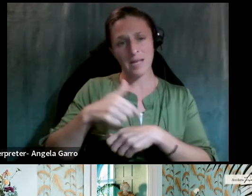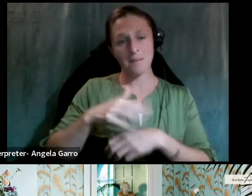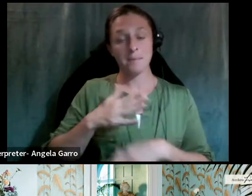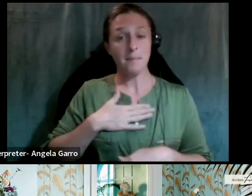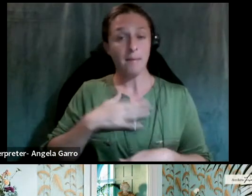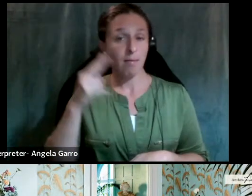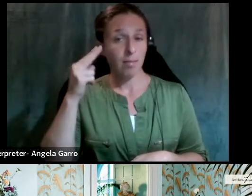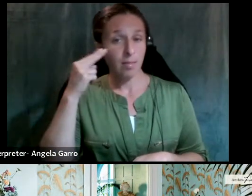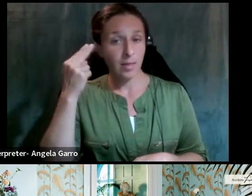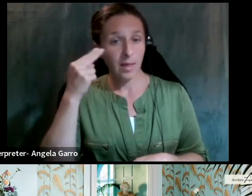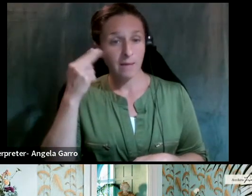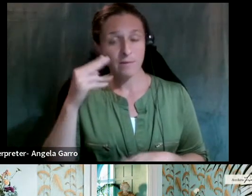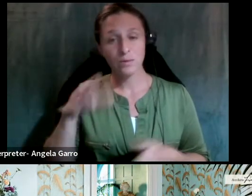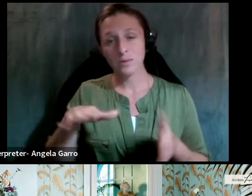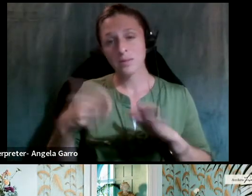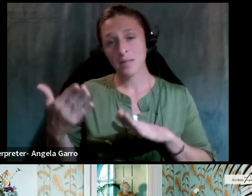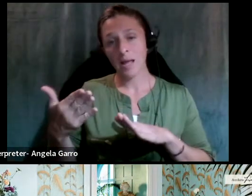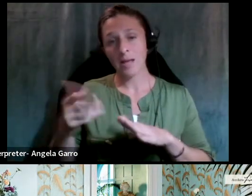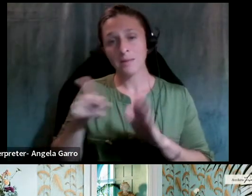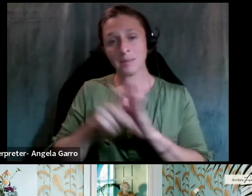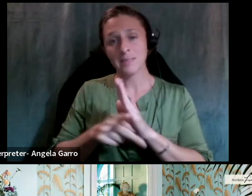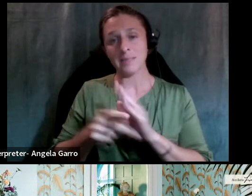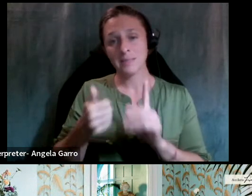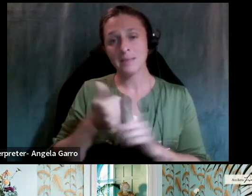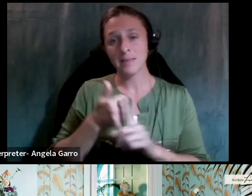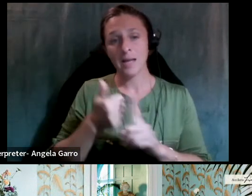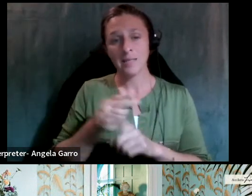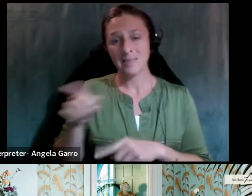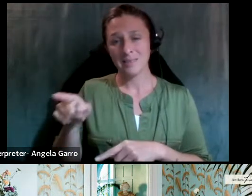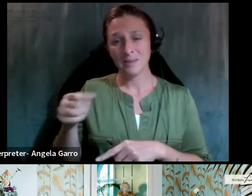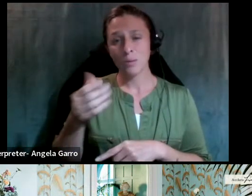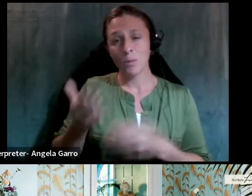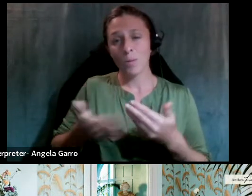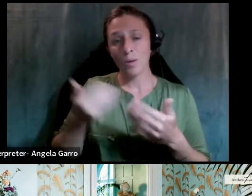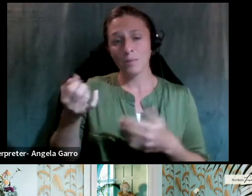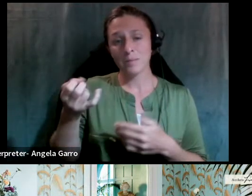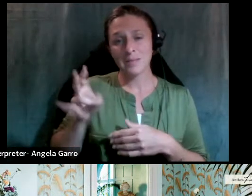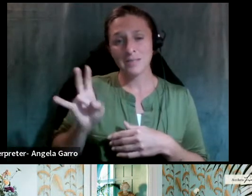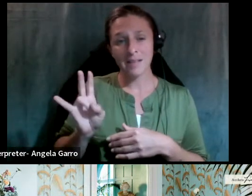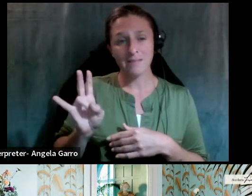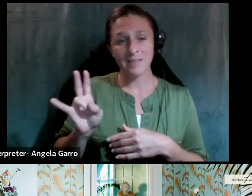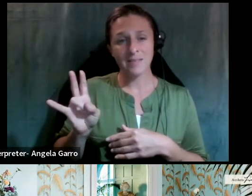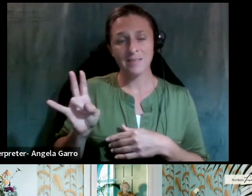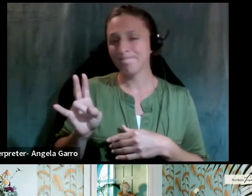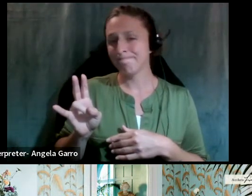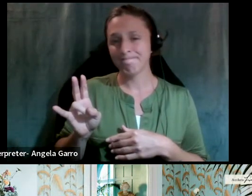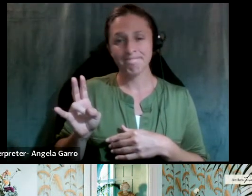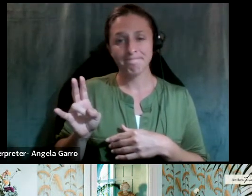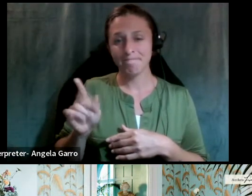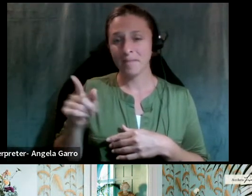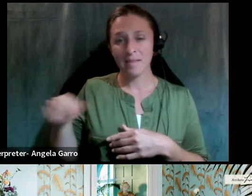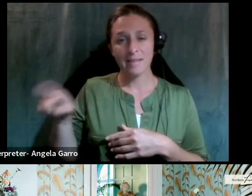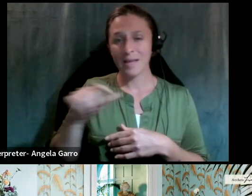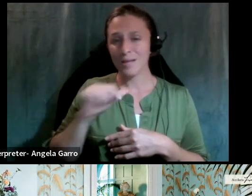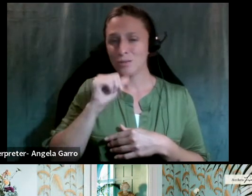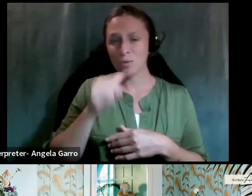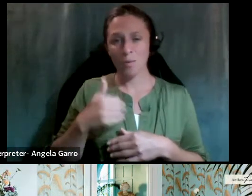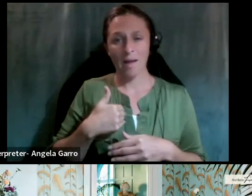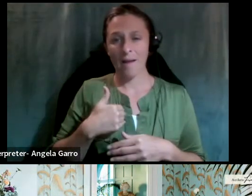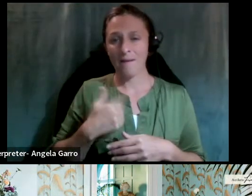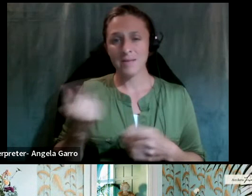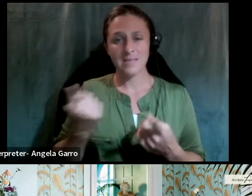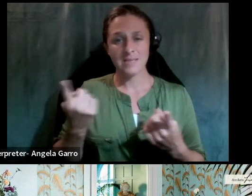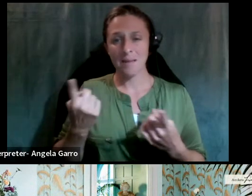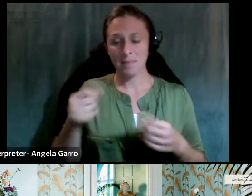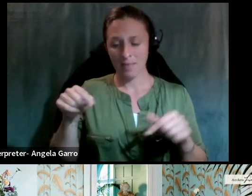nephew died by suicide. He was almost 17, and they don't have something this strong where